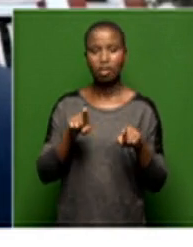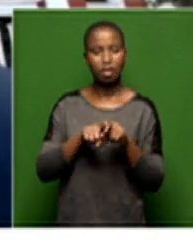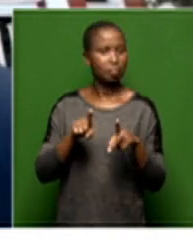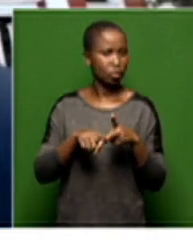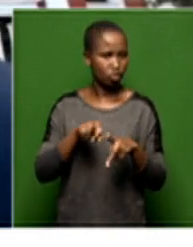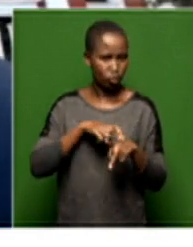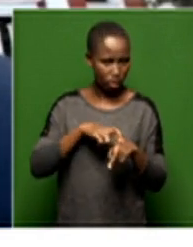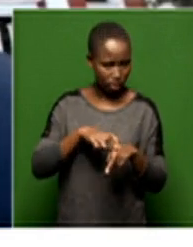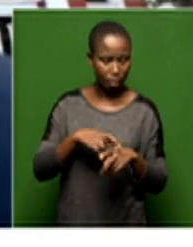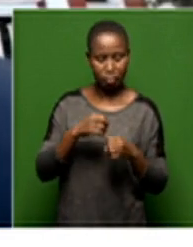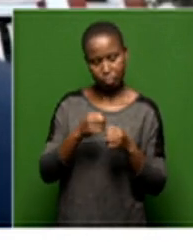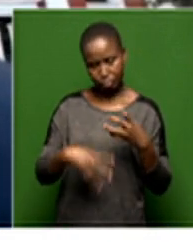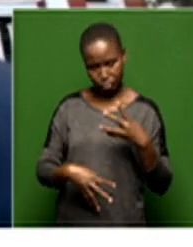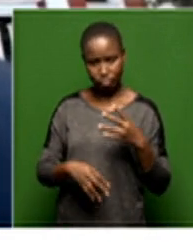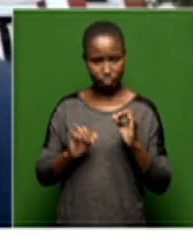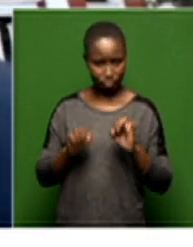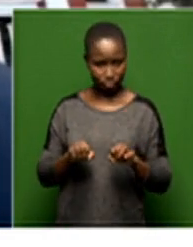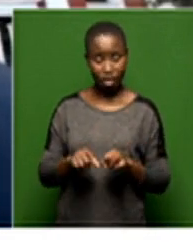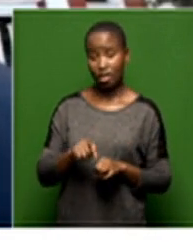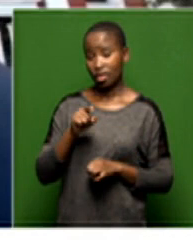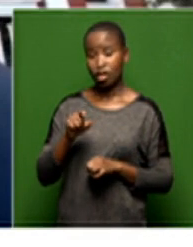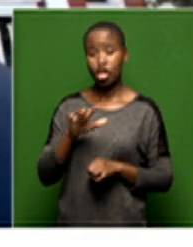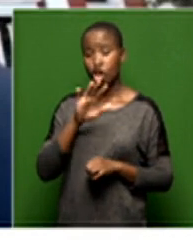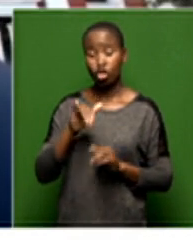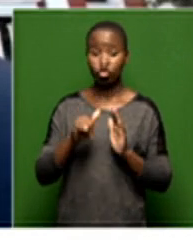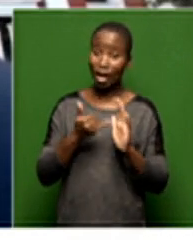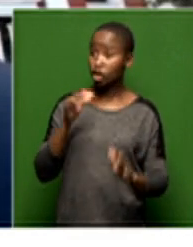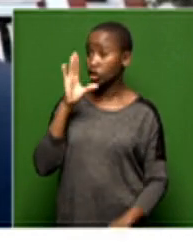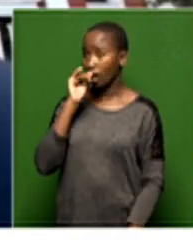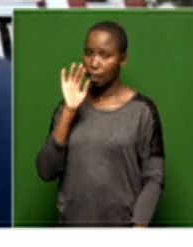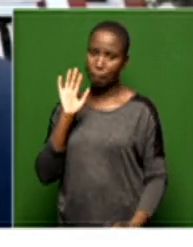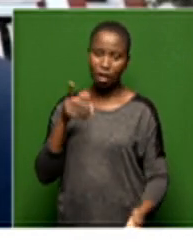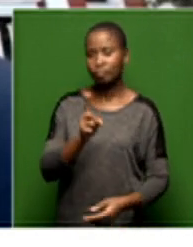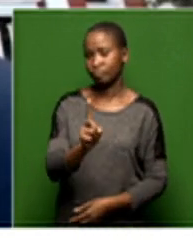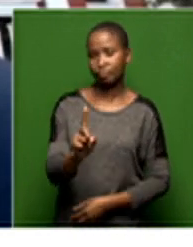those intolerances. So it's not only talking, even though